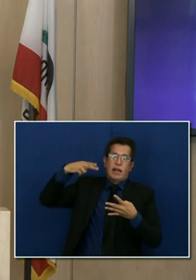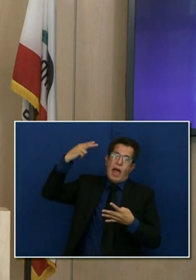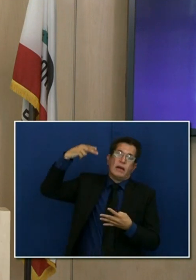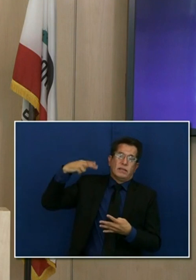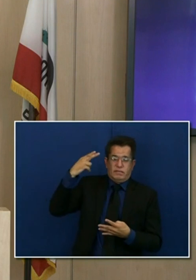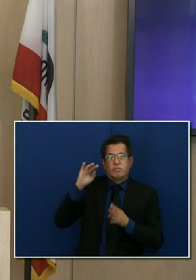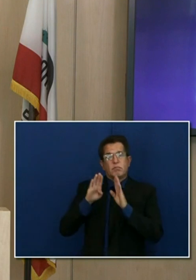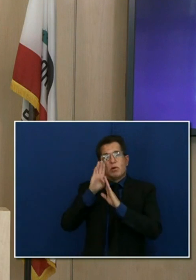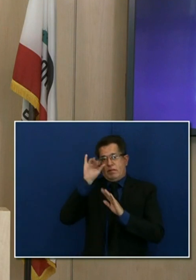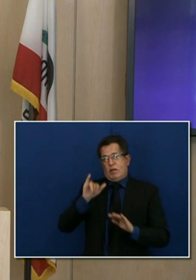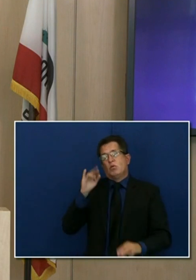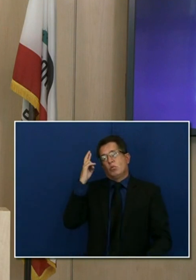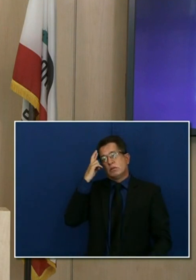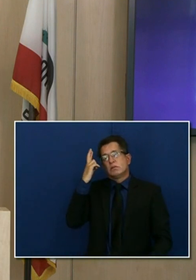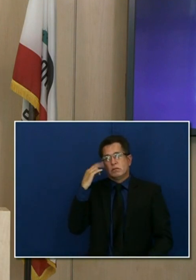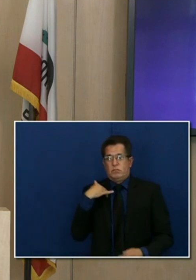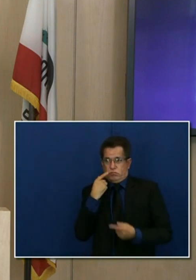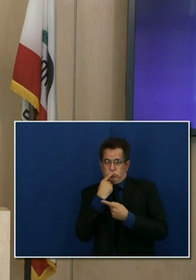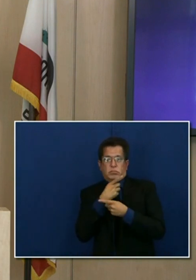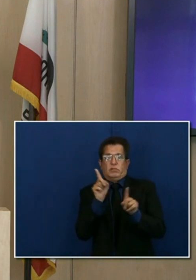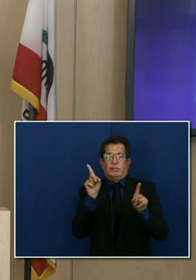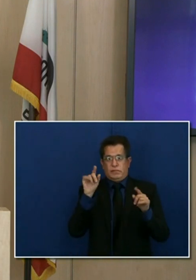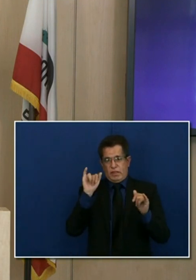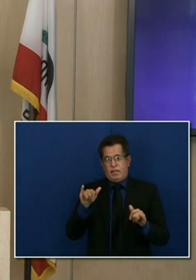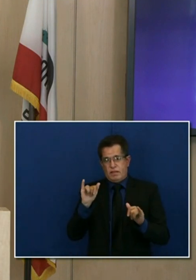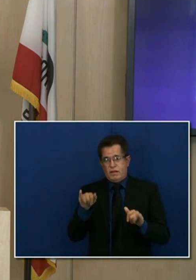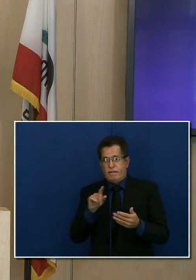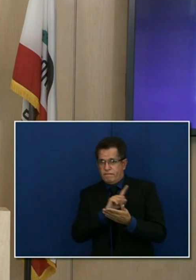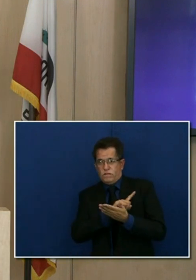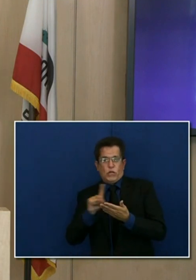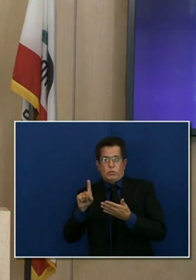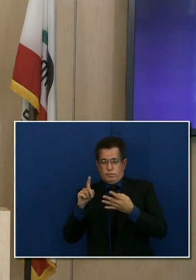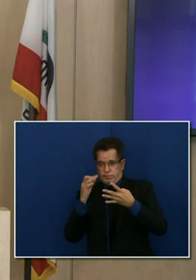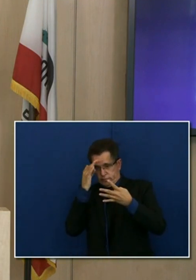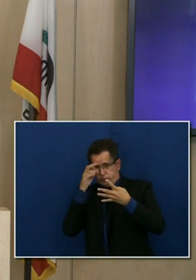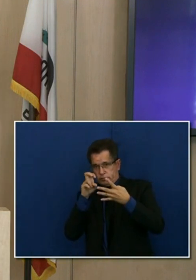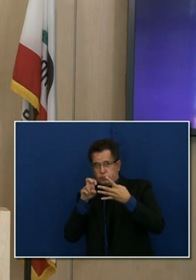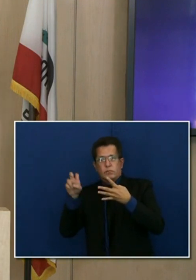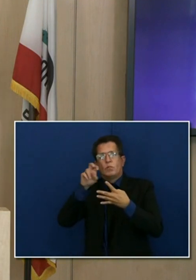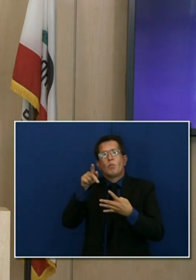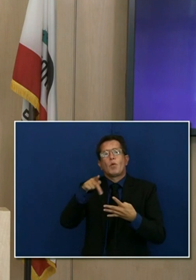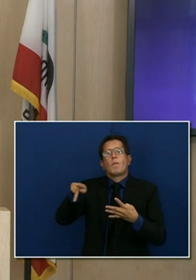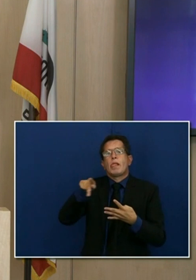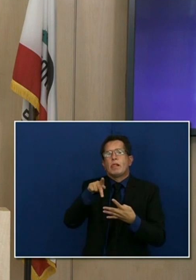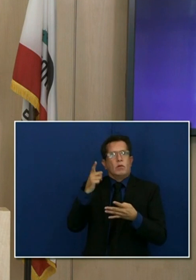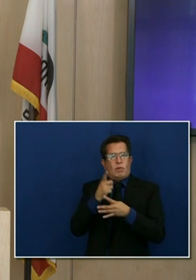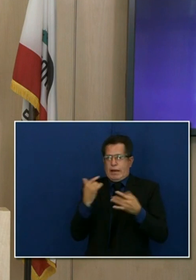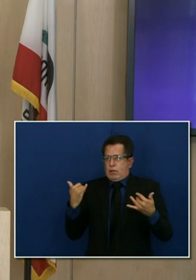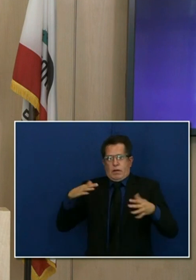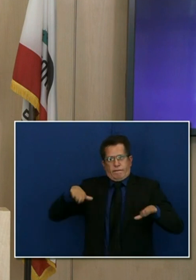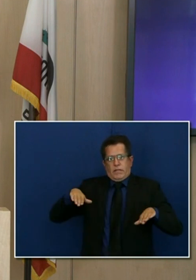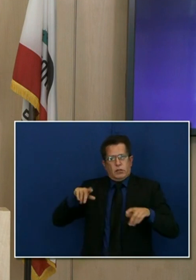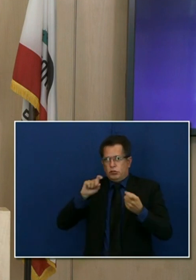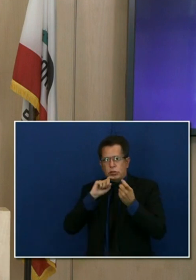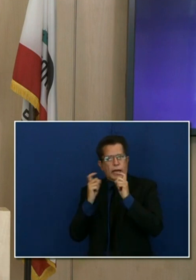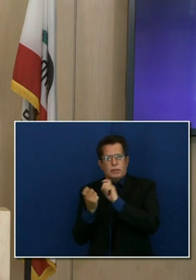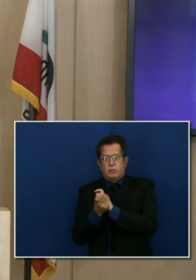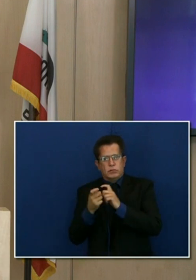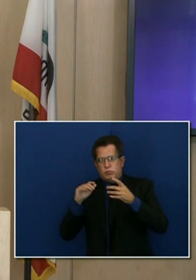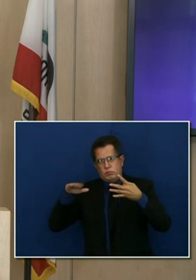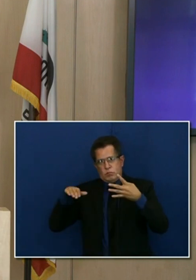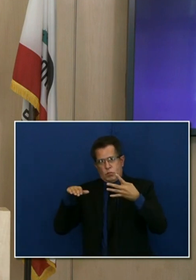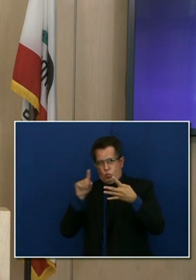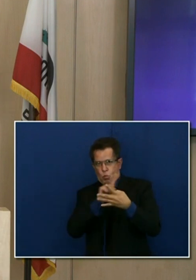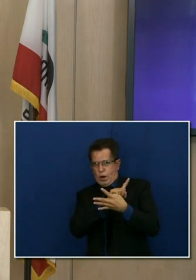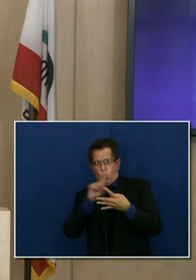has precipitated us making the first week into the purple tier. But again, to reinforce, there's no change in restrictions or public health orders